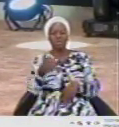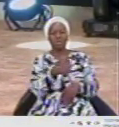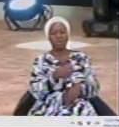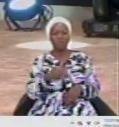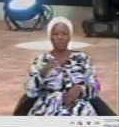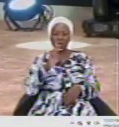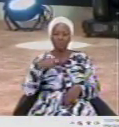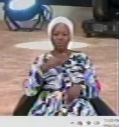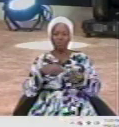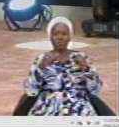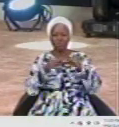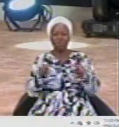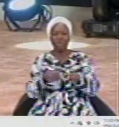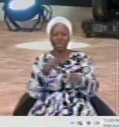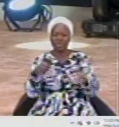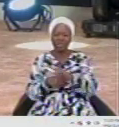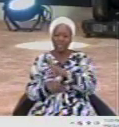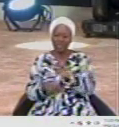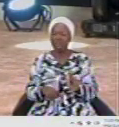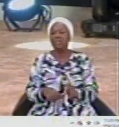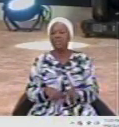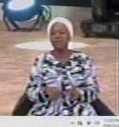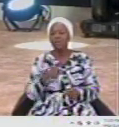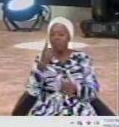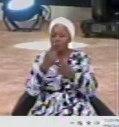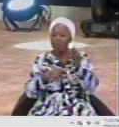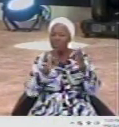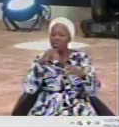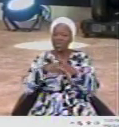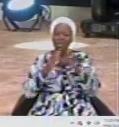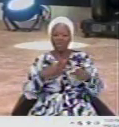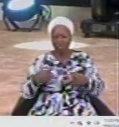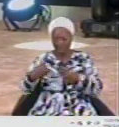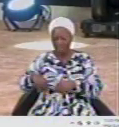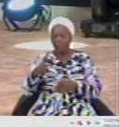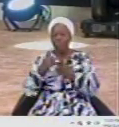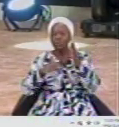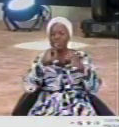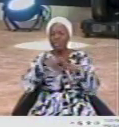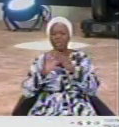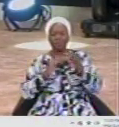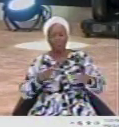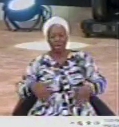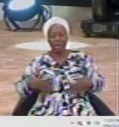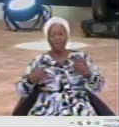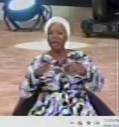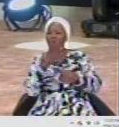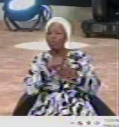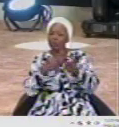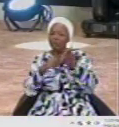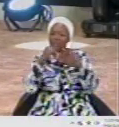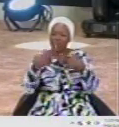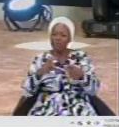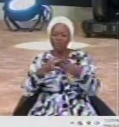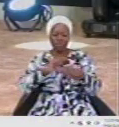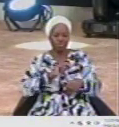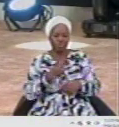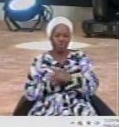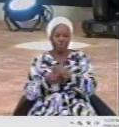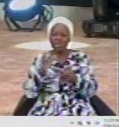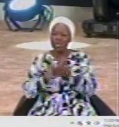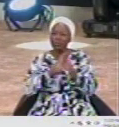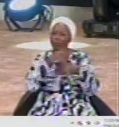continue like this? What's in our hand? What's in our lives? And what's happening to us, that all these